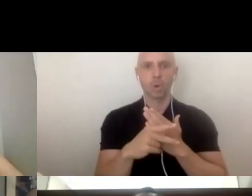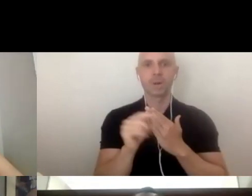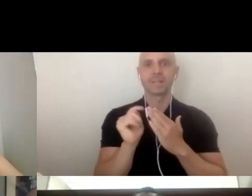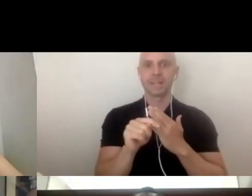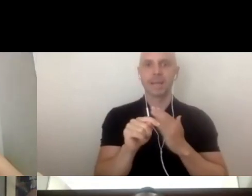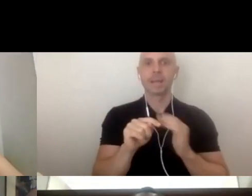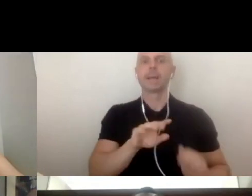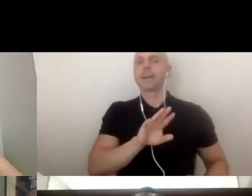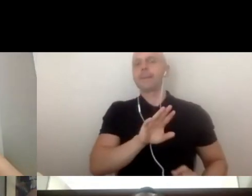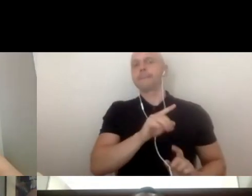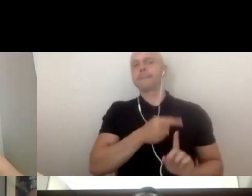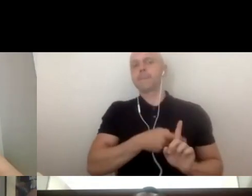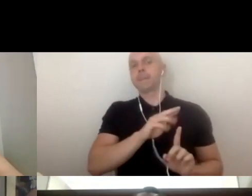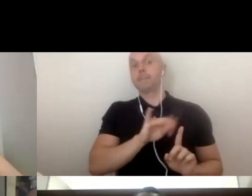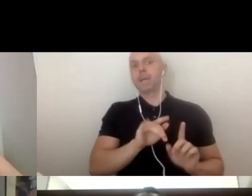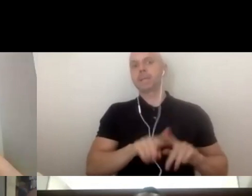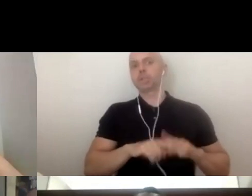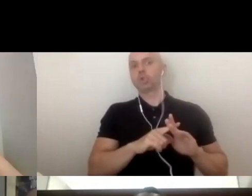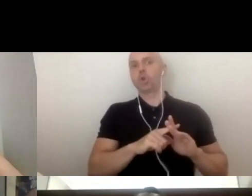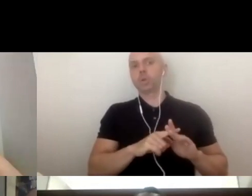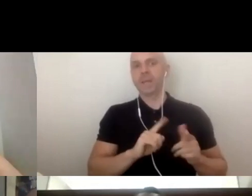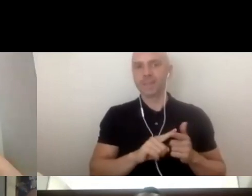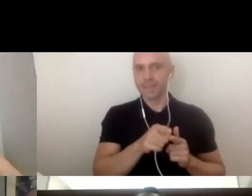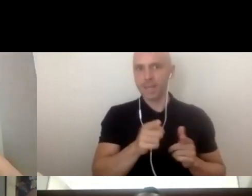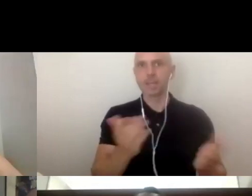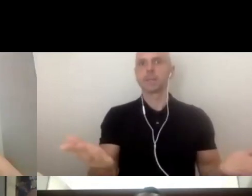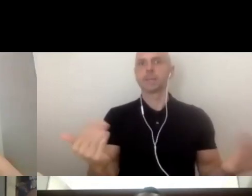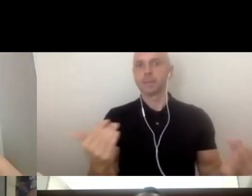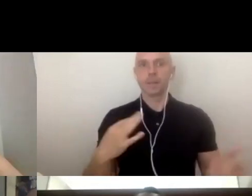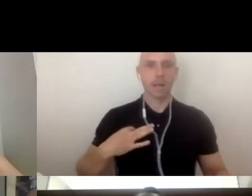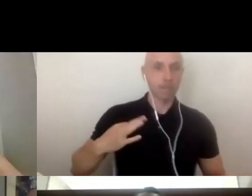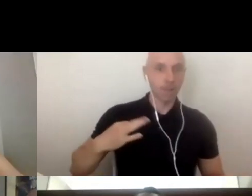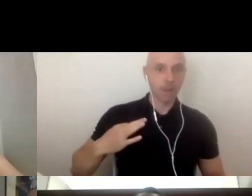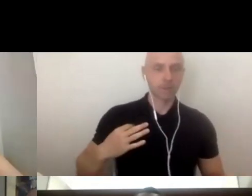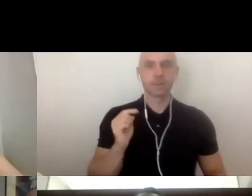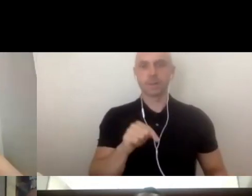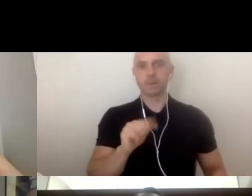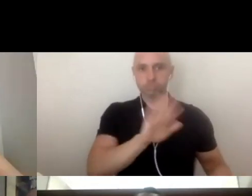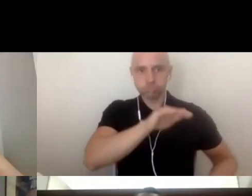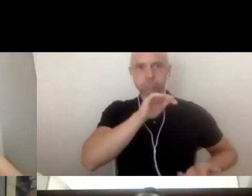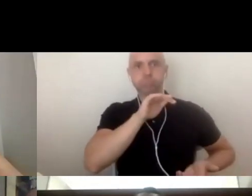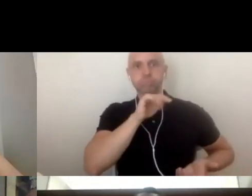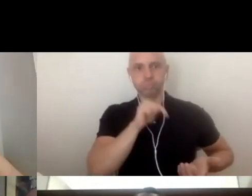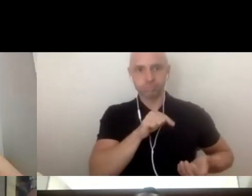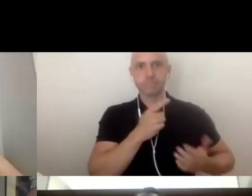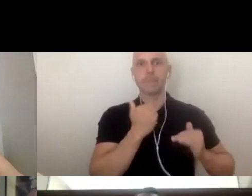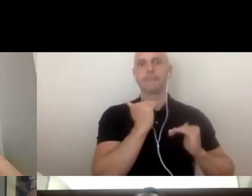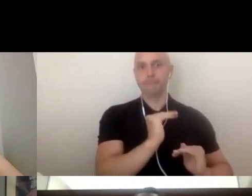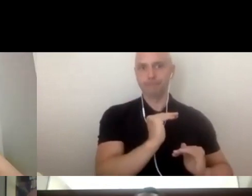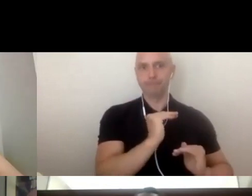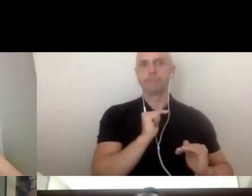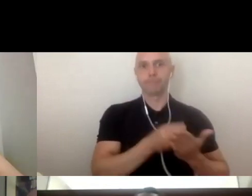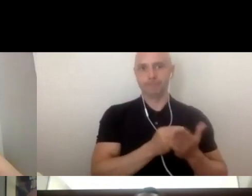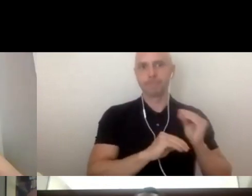exceed the available grants. So at the end of this month, we're probably going to have to close the intake and